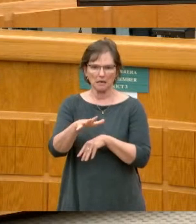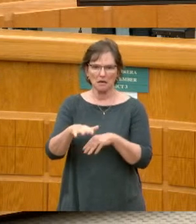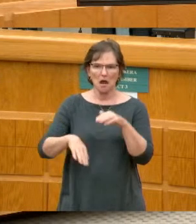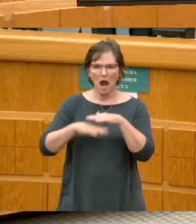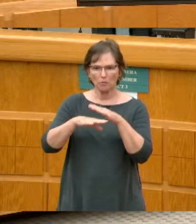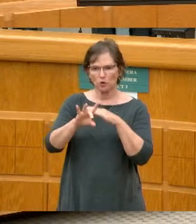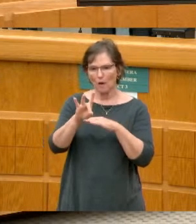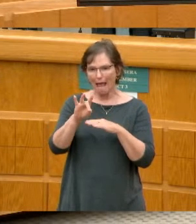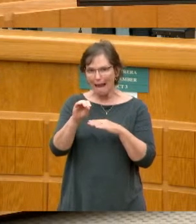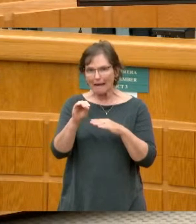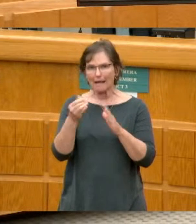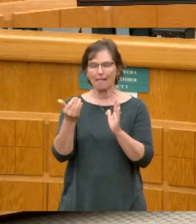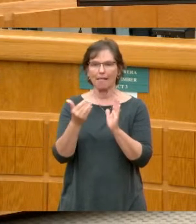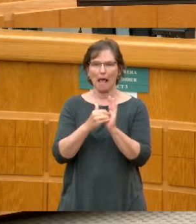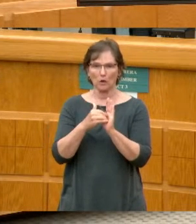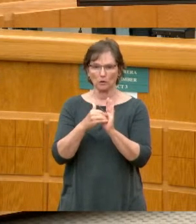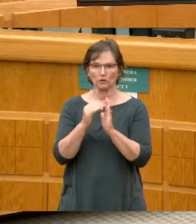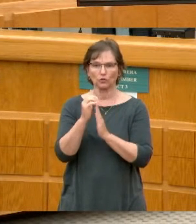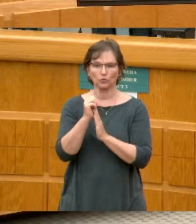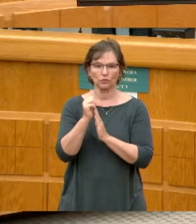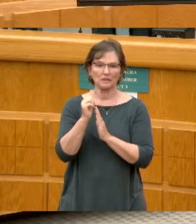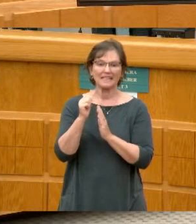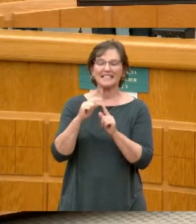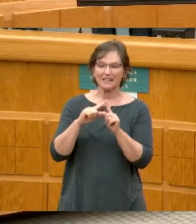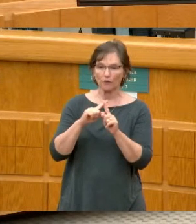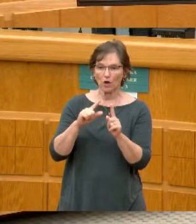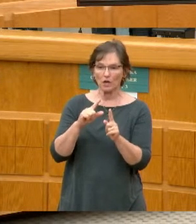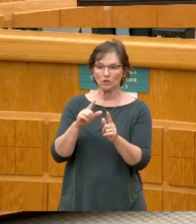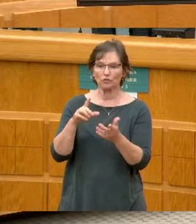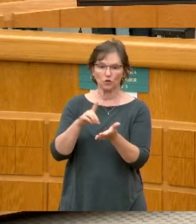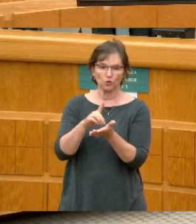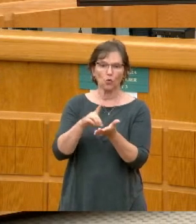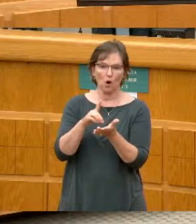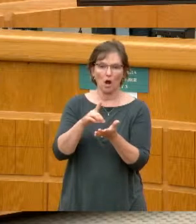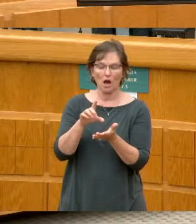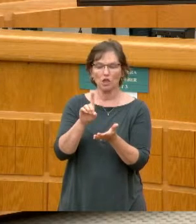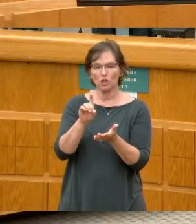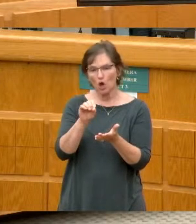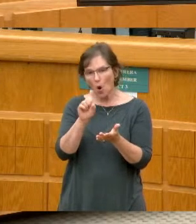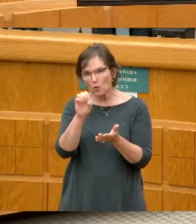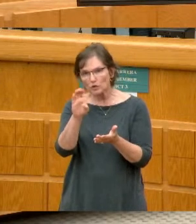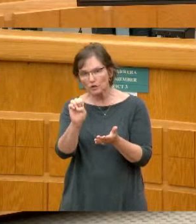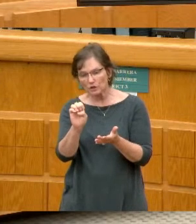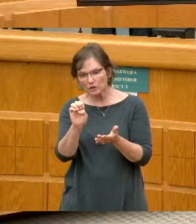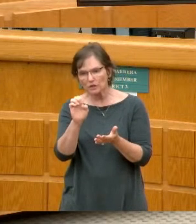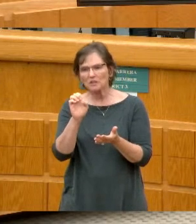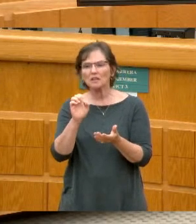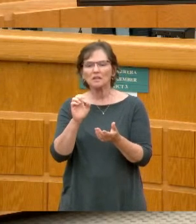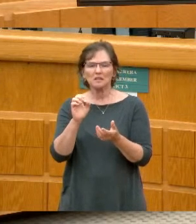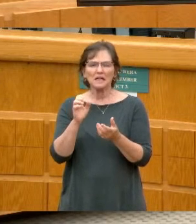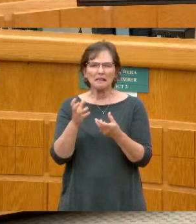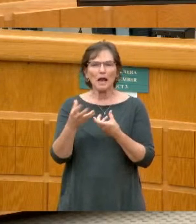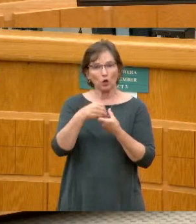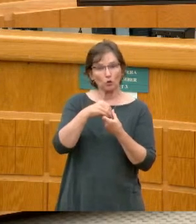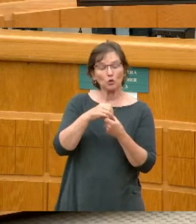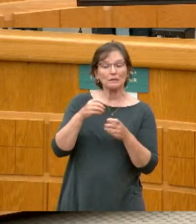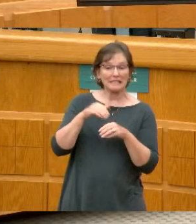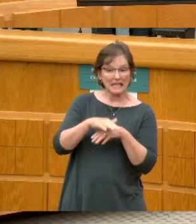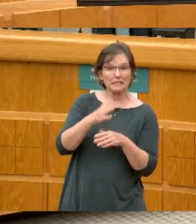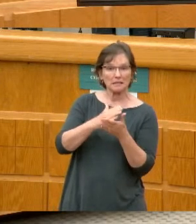65 and older, or those who have pre-existing medical conditions. And Eli Lilly is expected to ship